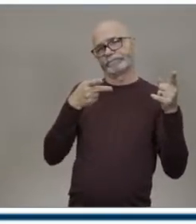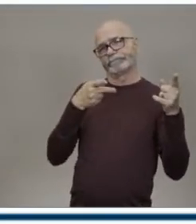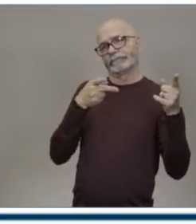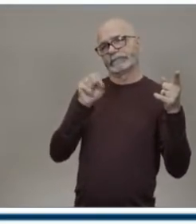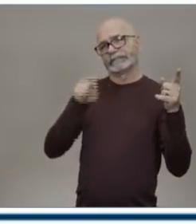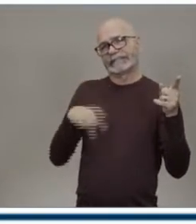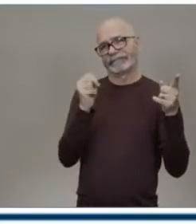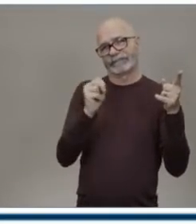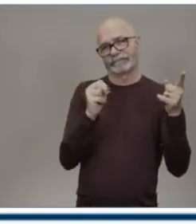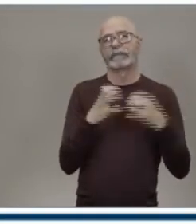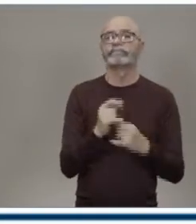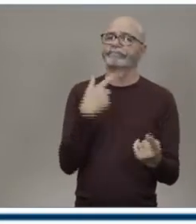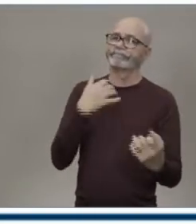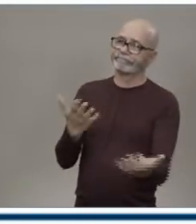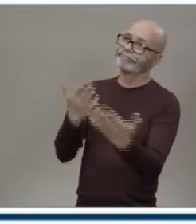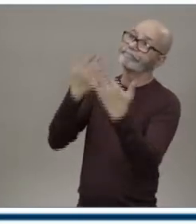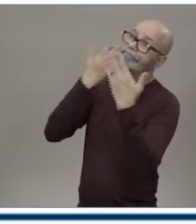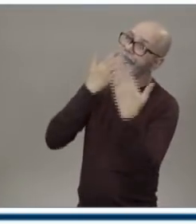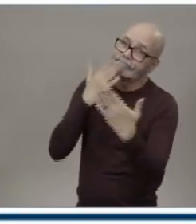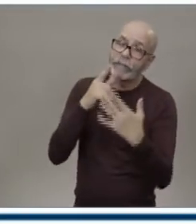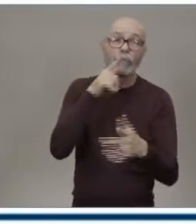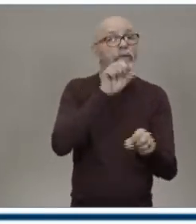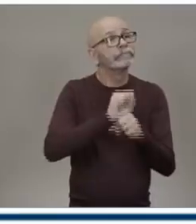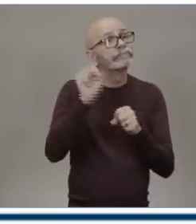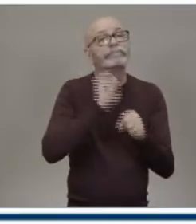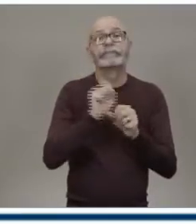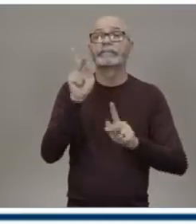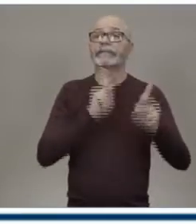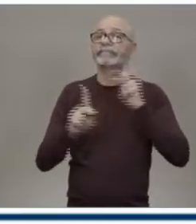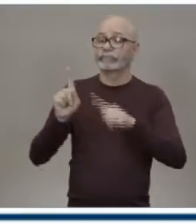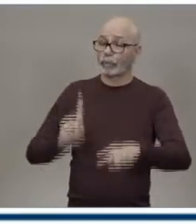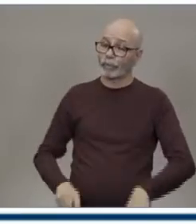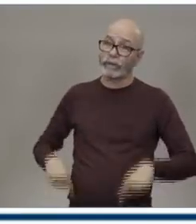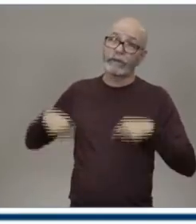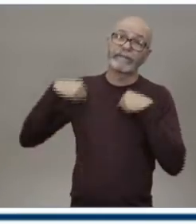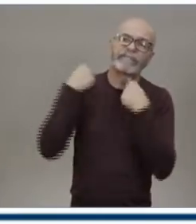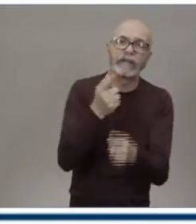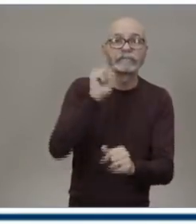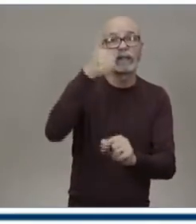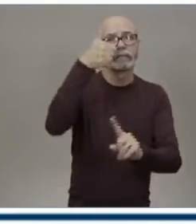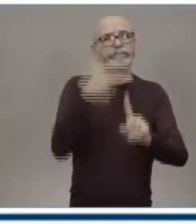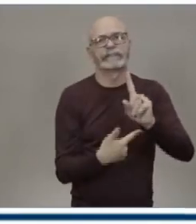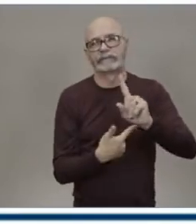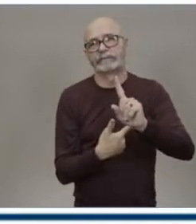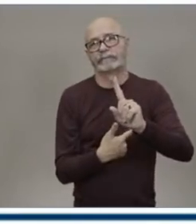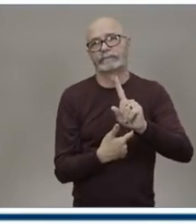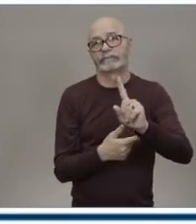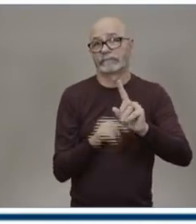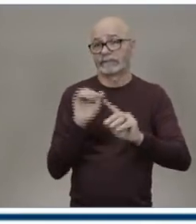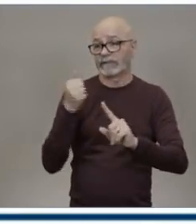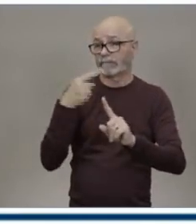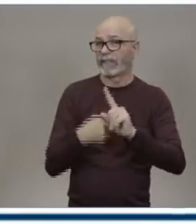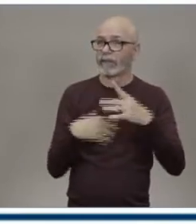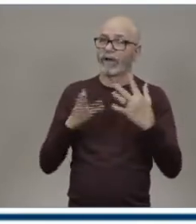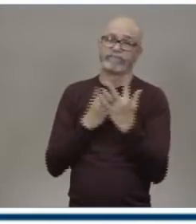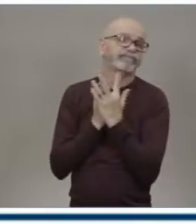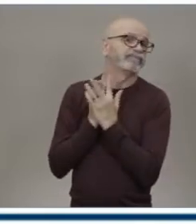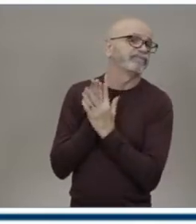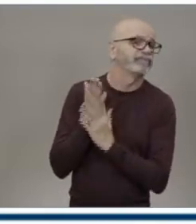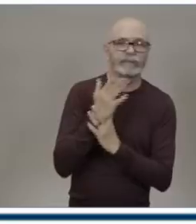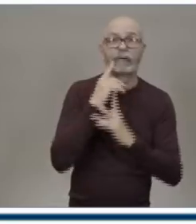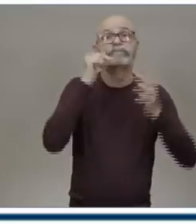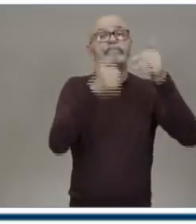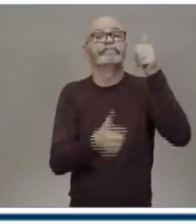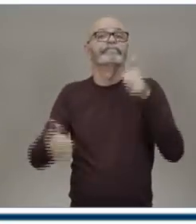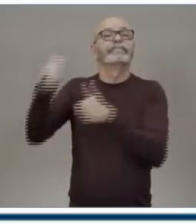my elected colleagues who have been working over the last 10 months along with public health. And I want to acknowledge my chief of staff and those who work in the